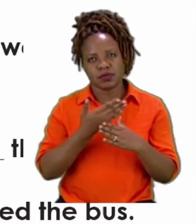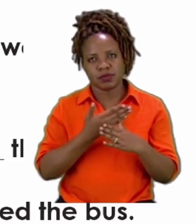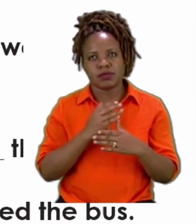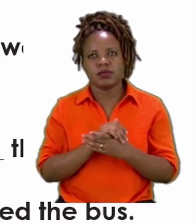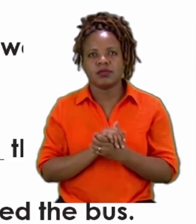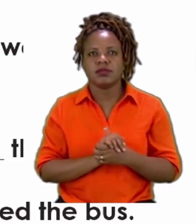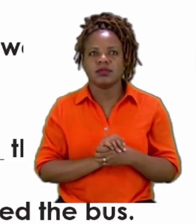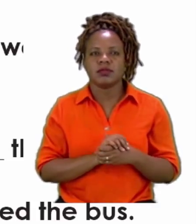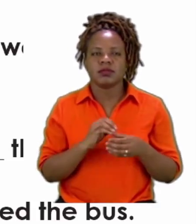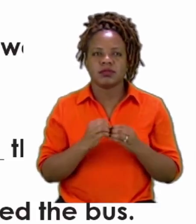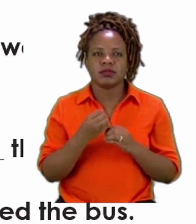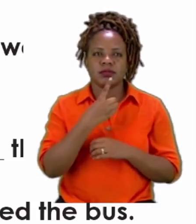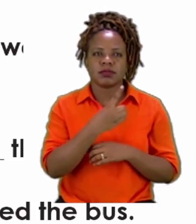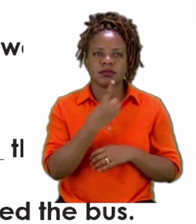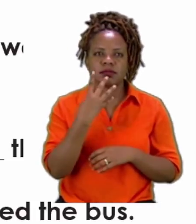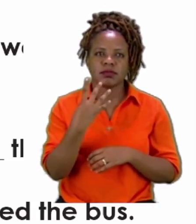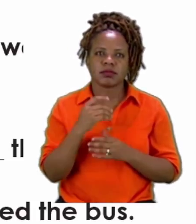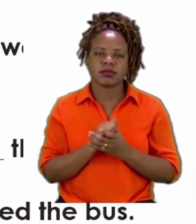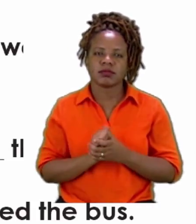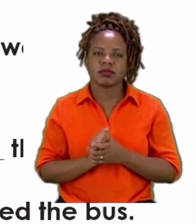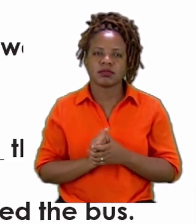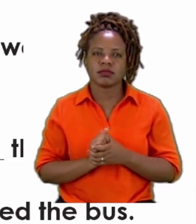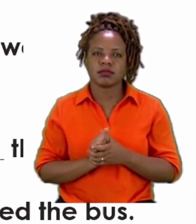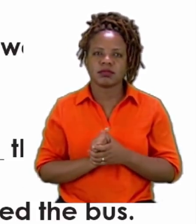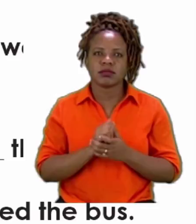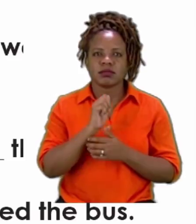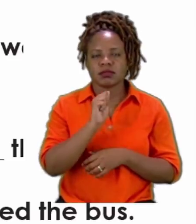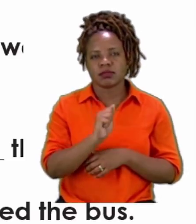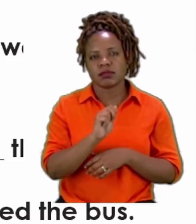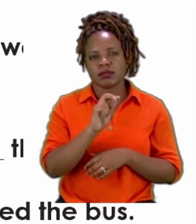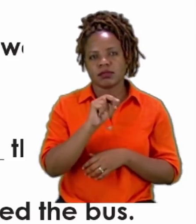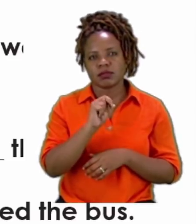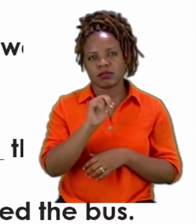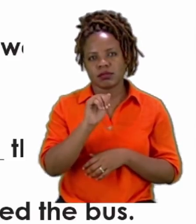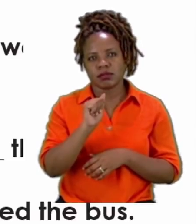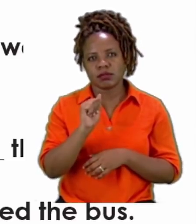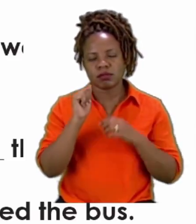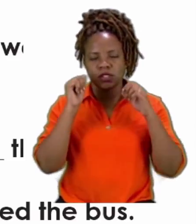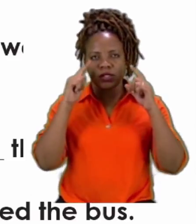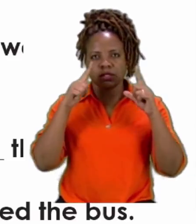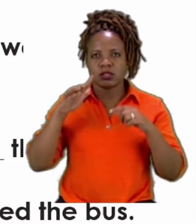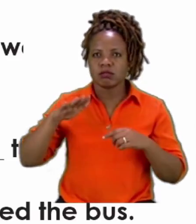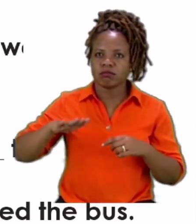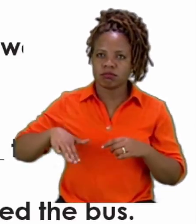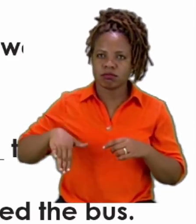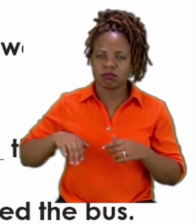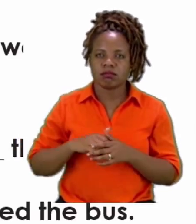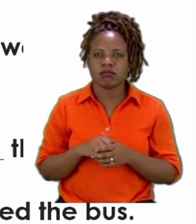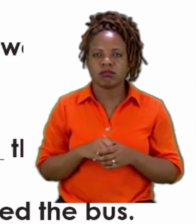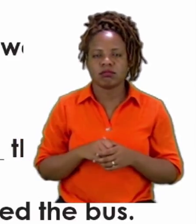number 14. Number 14 says, Anna woke up